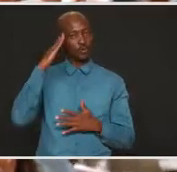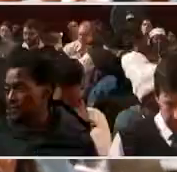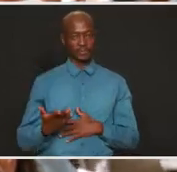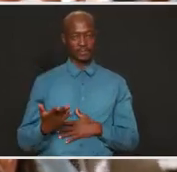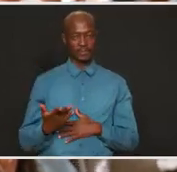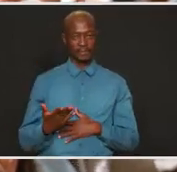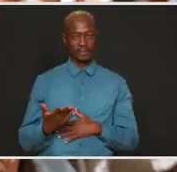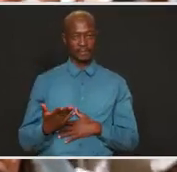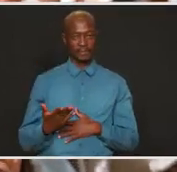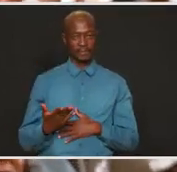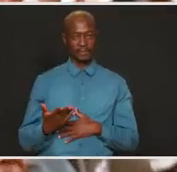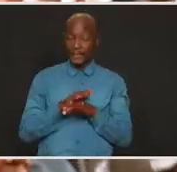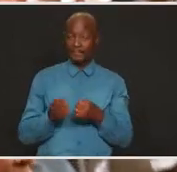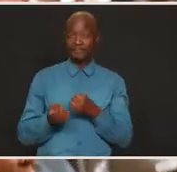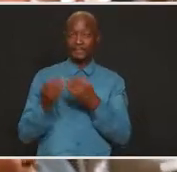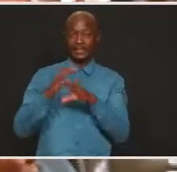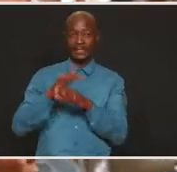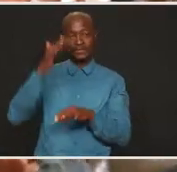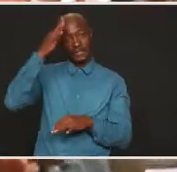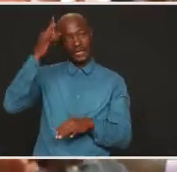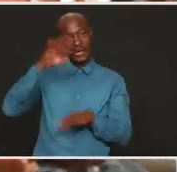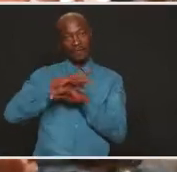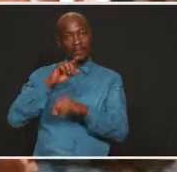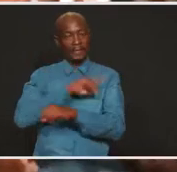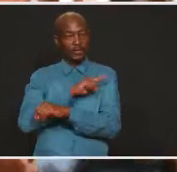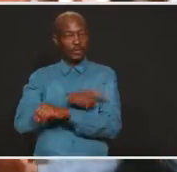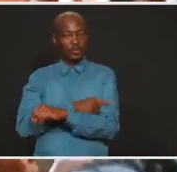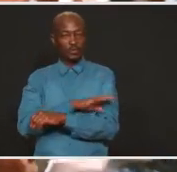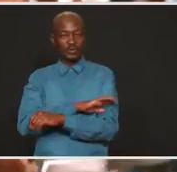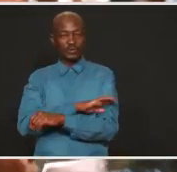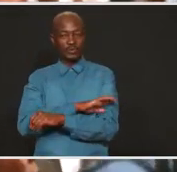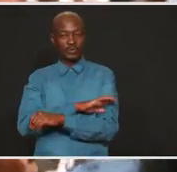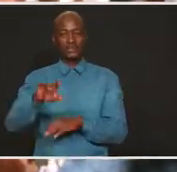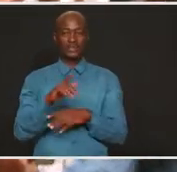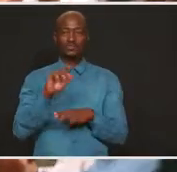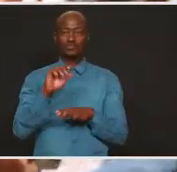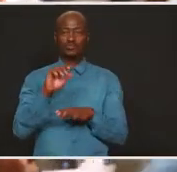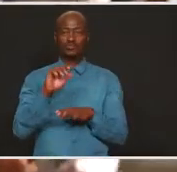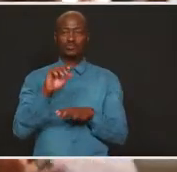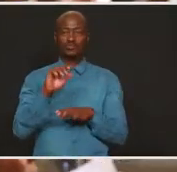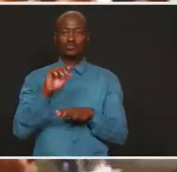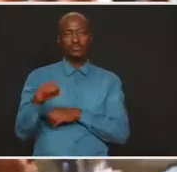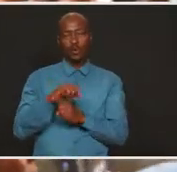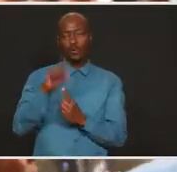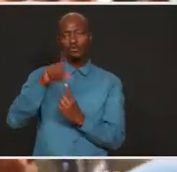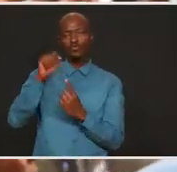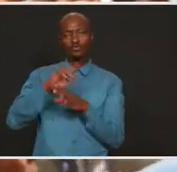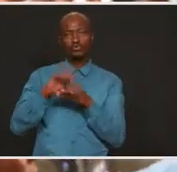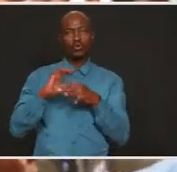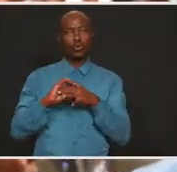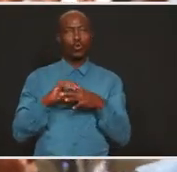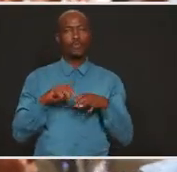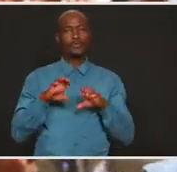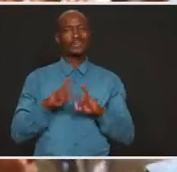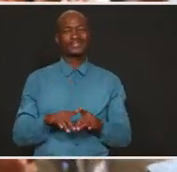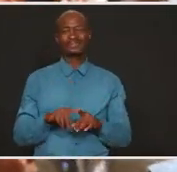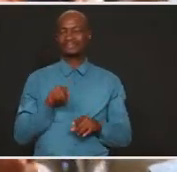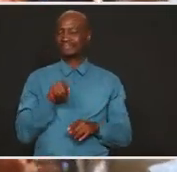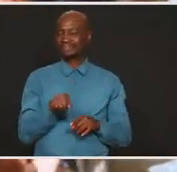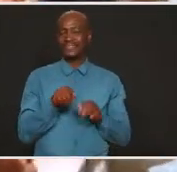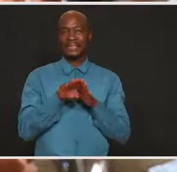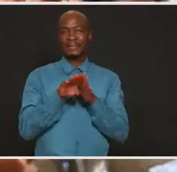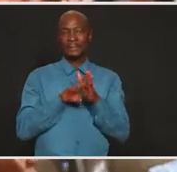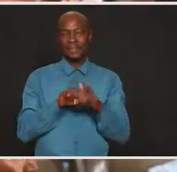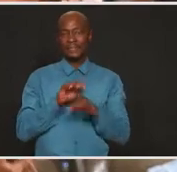the Bull gives the governments the authority to allow or disallow parents to choose home education they both specifically